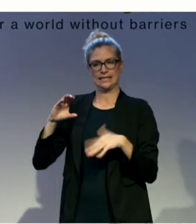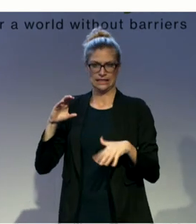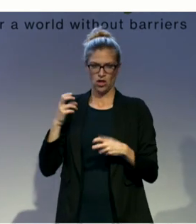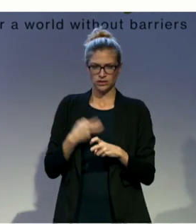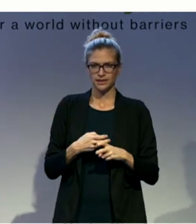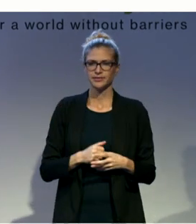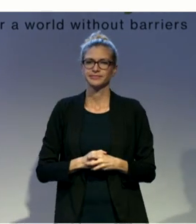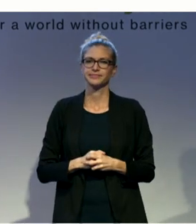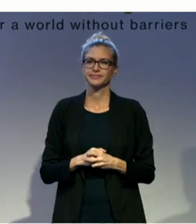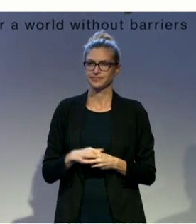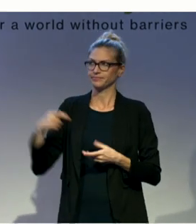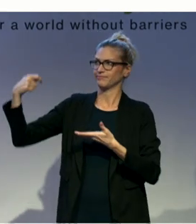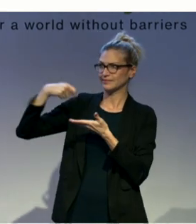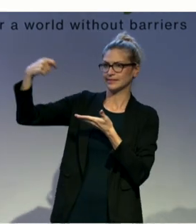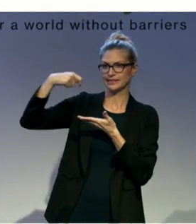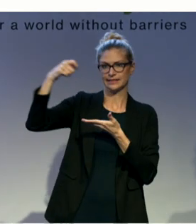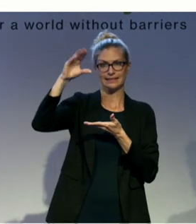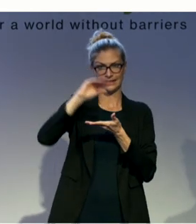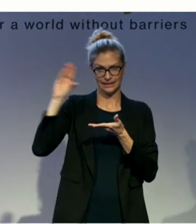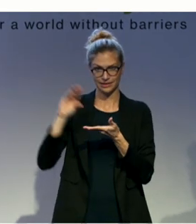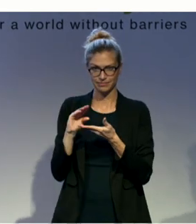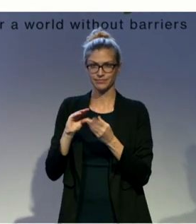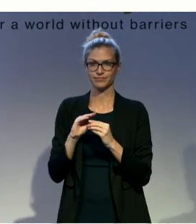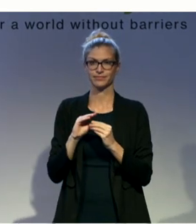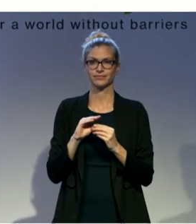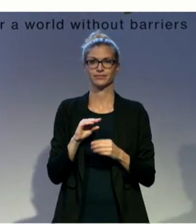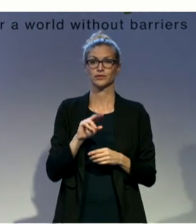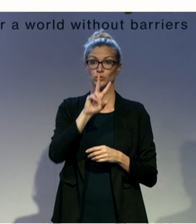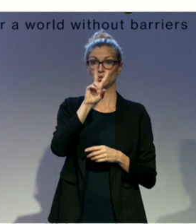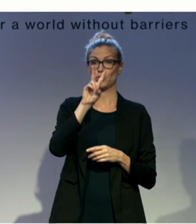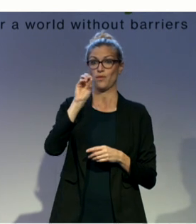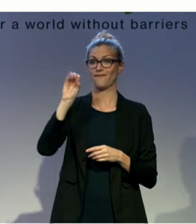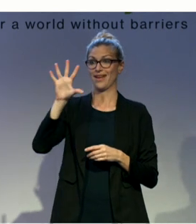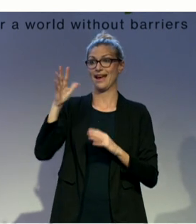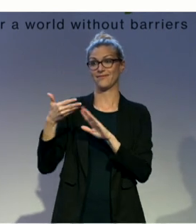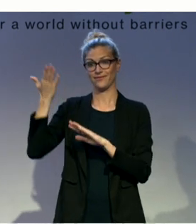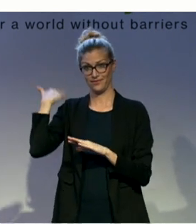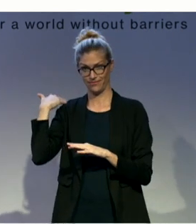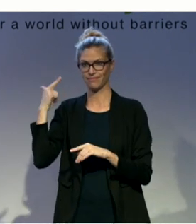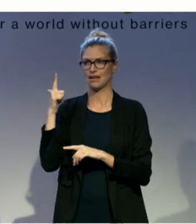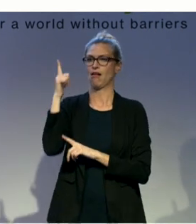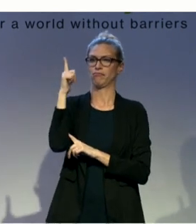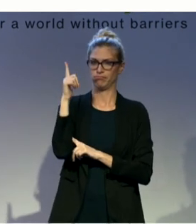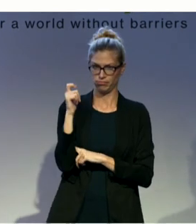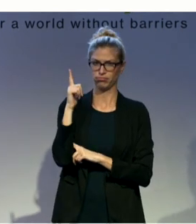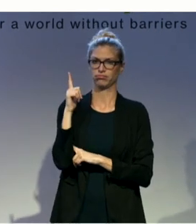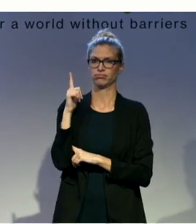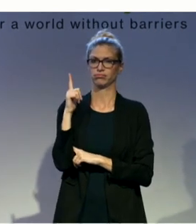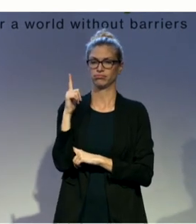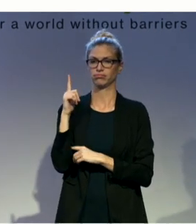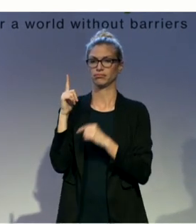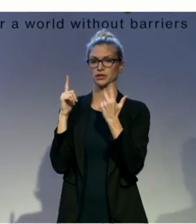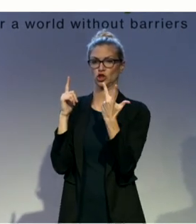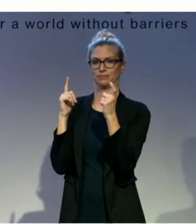Our program started in 2005 with three users, parents with hearing and speaking impairment and their baby son who